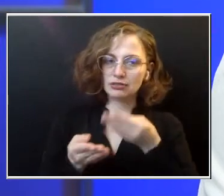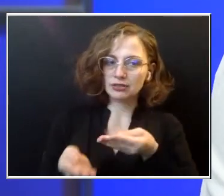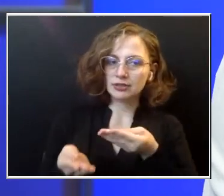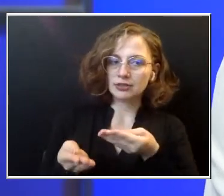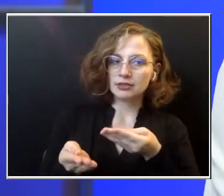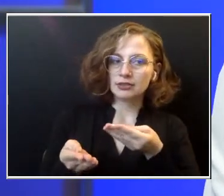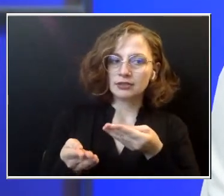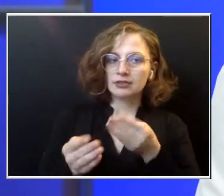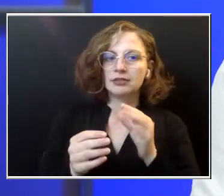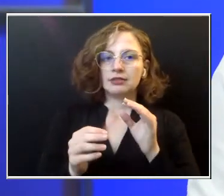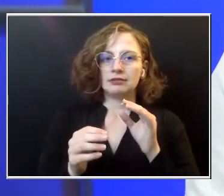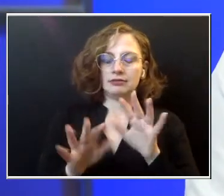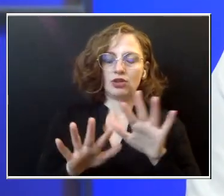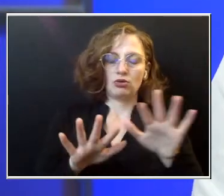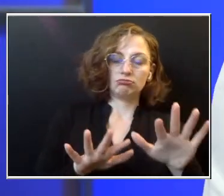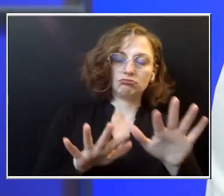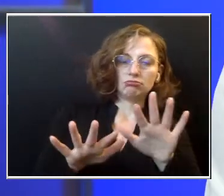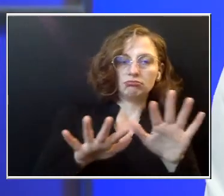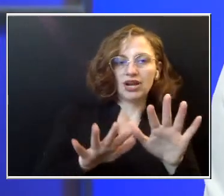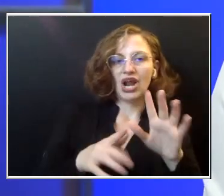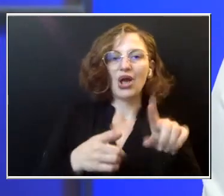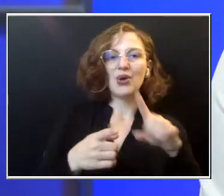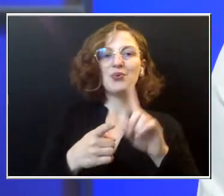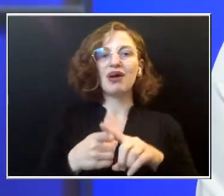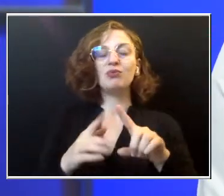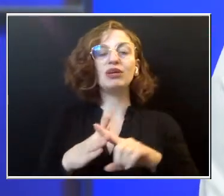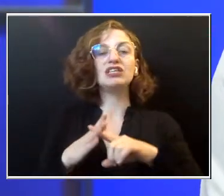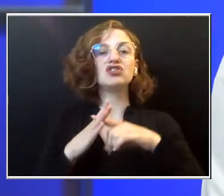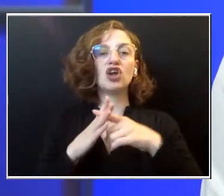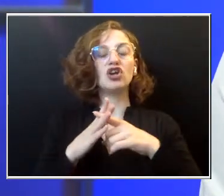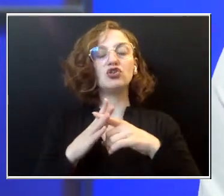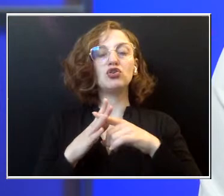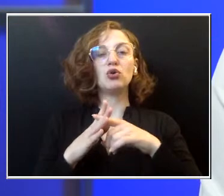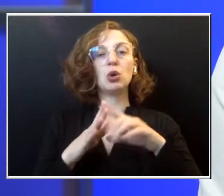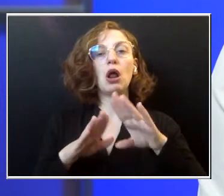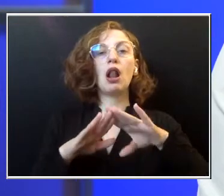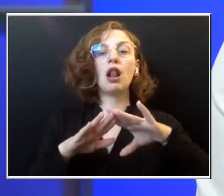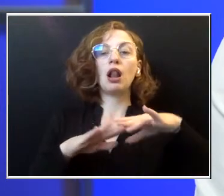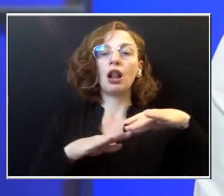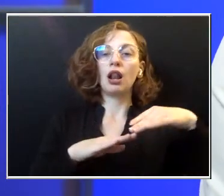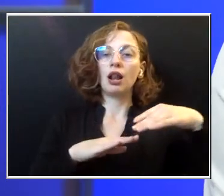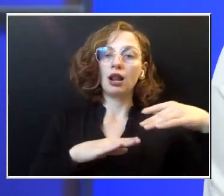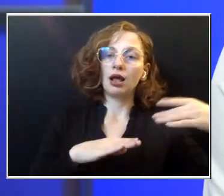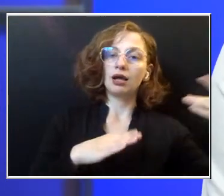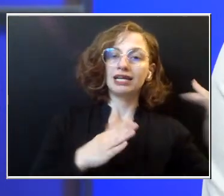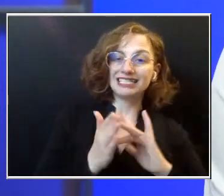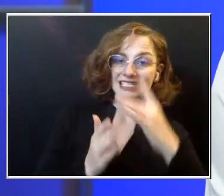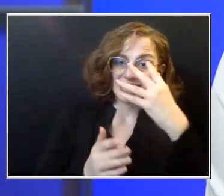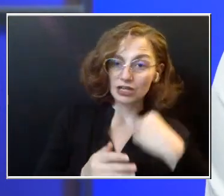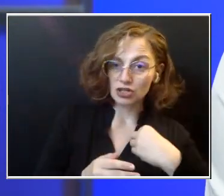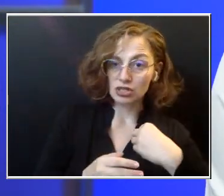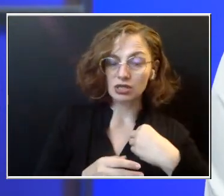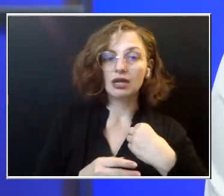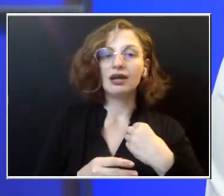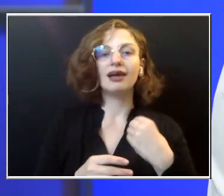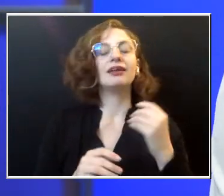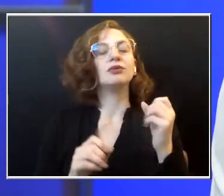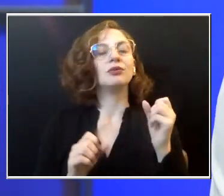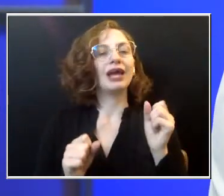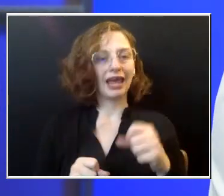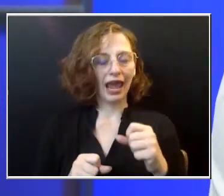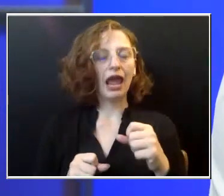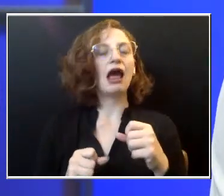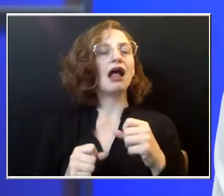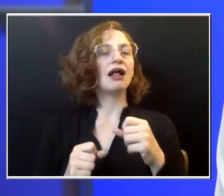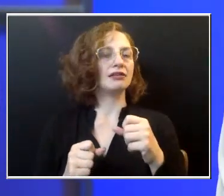recovering, we can get the breathing tube out and see how he's doing. But a ICU stay after this procedure can be up